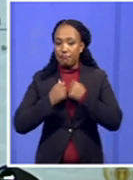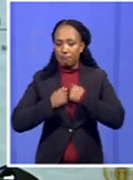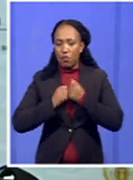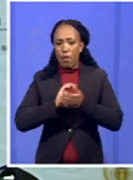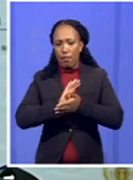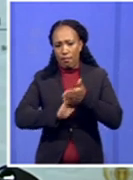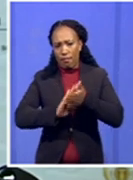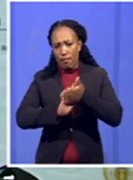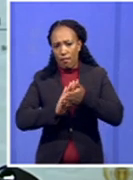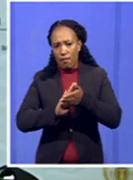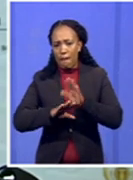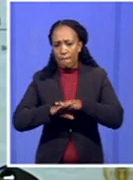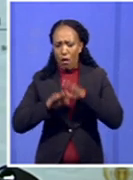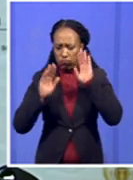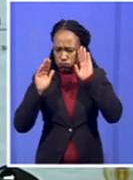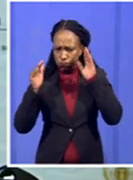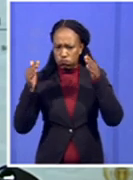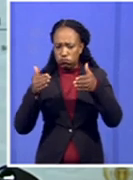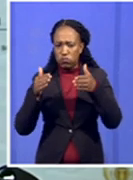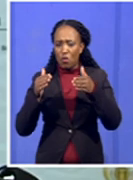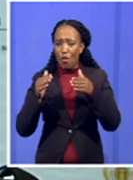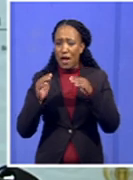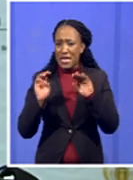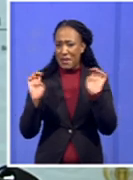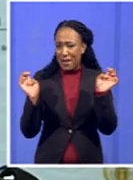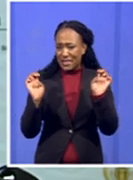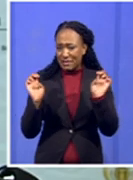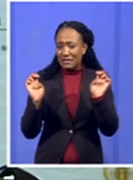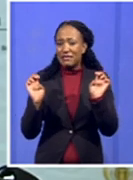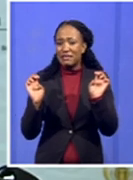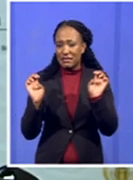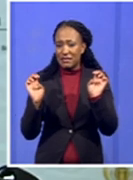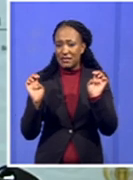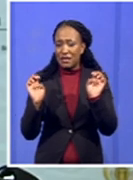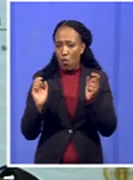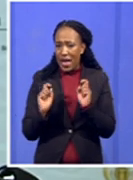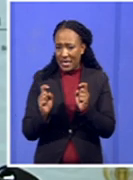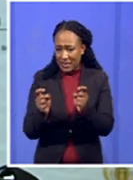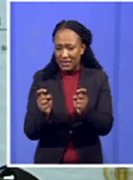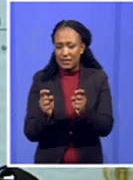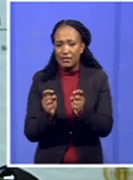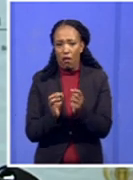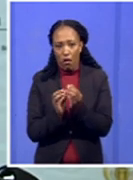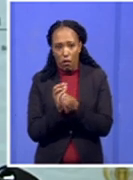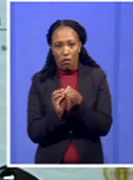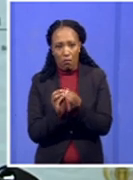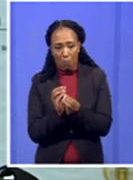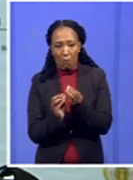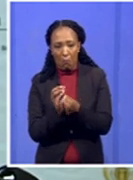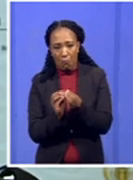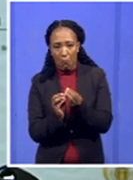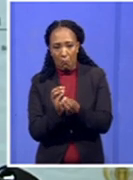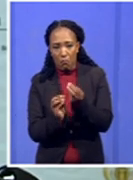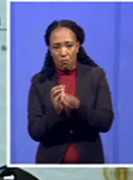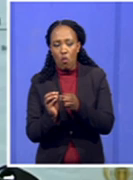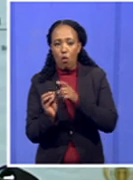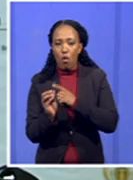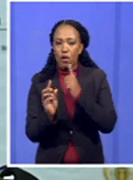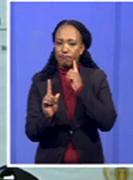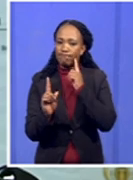of focus and urgency and diligence to make sure that, as outlined in terms of the milestones, the